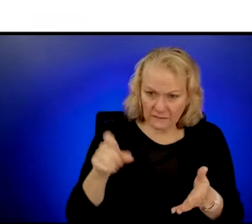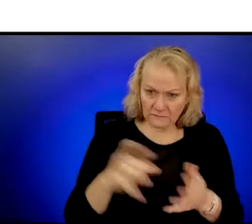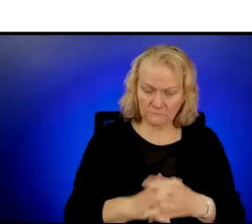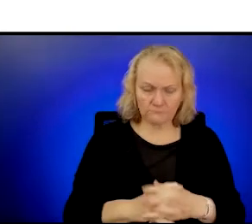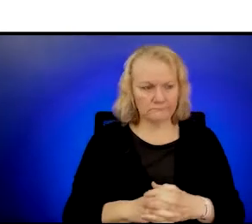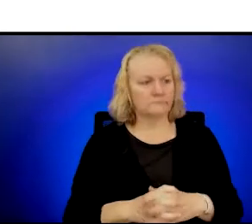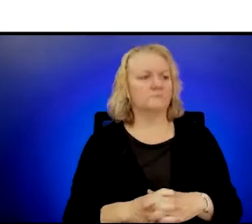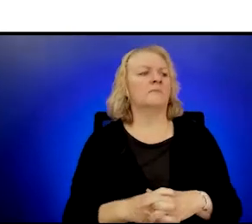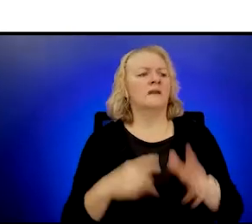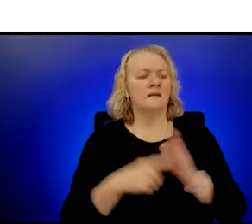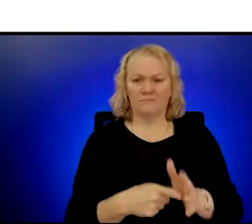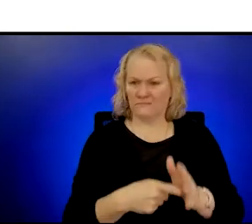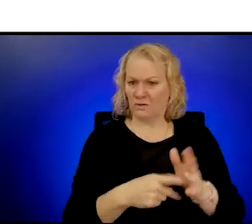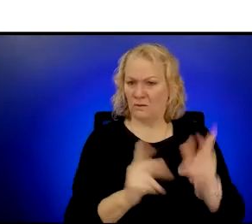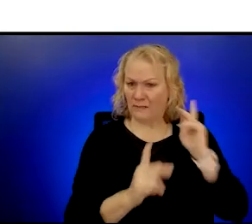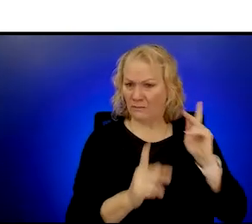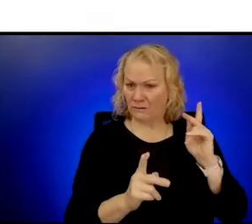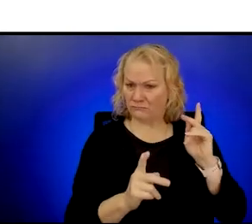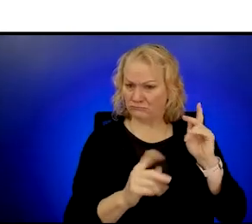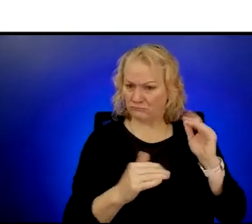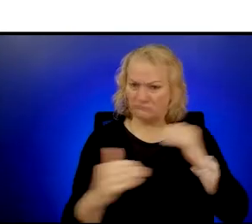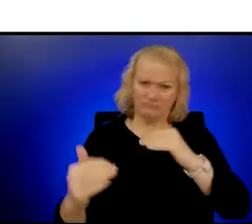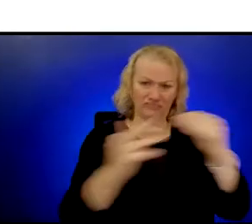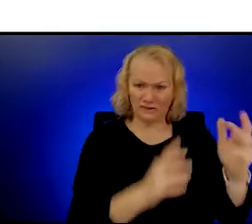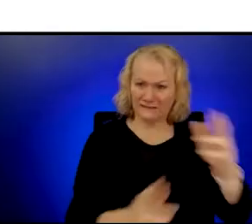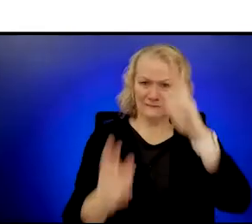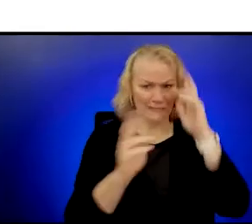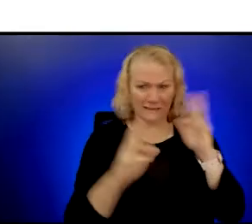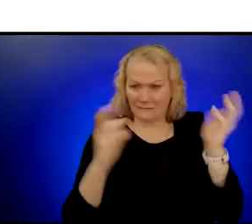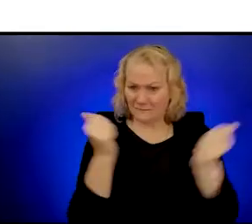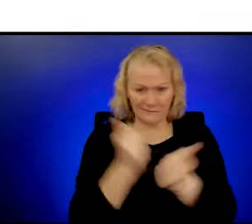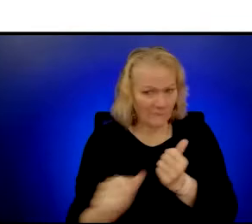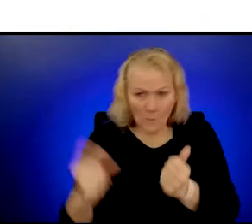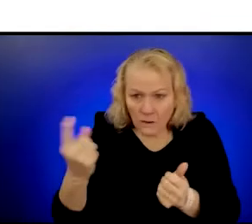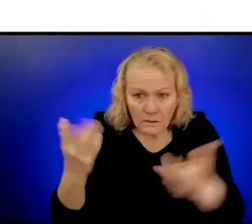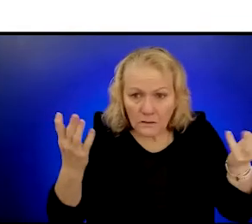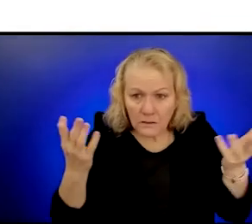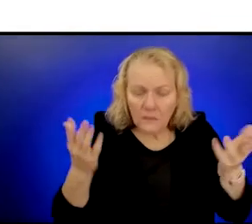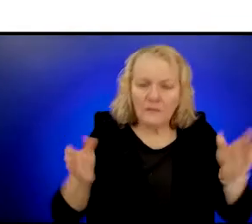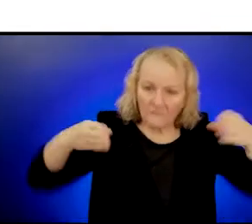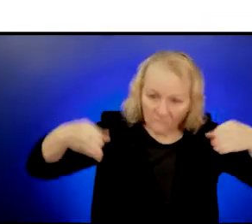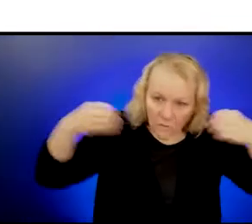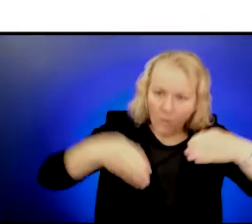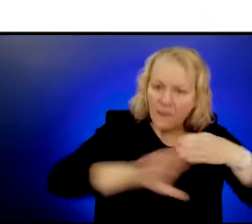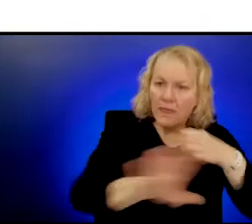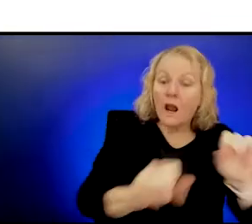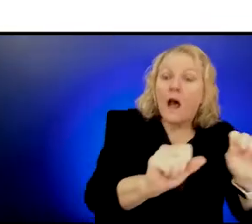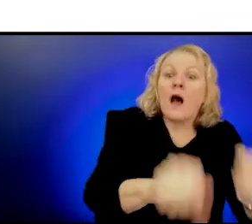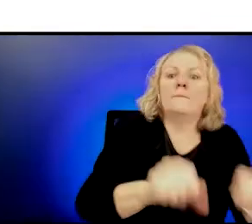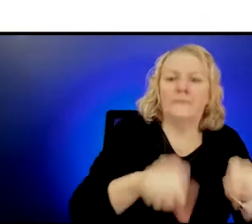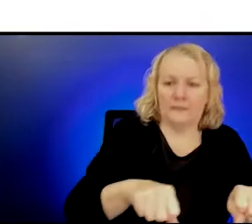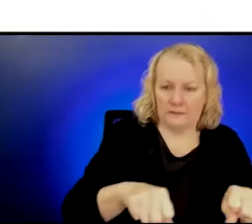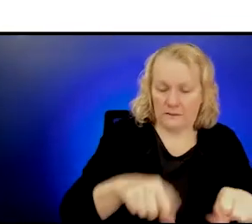Treat people with disabilities just as you would anyone else. Focus on abilities, what a